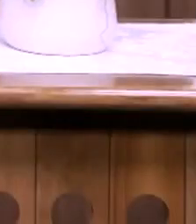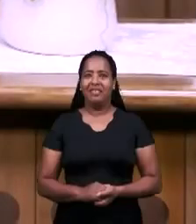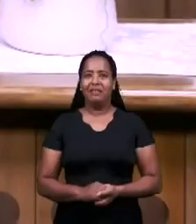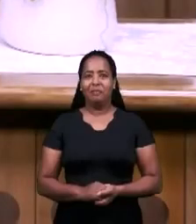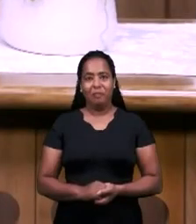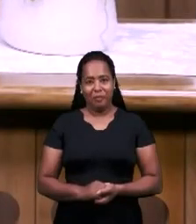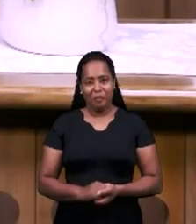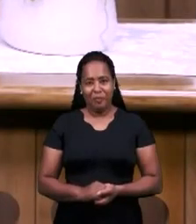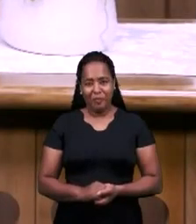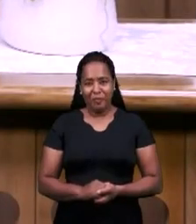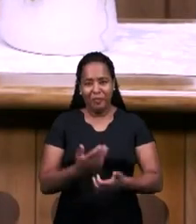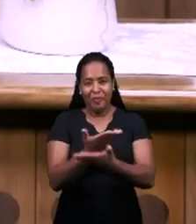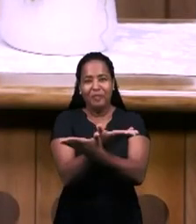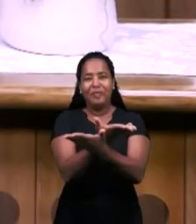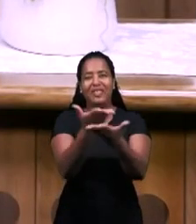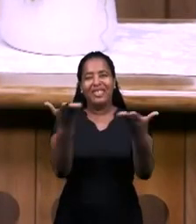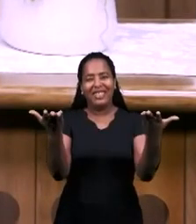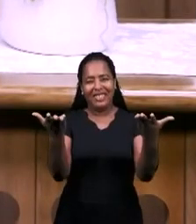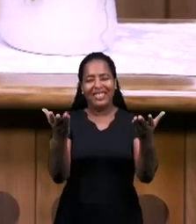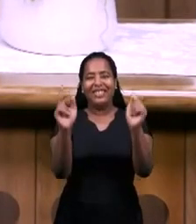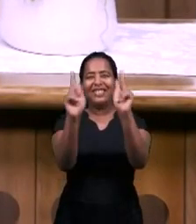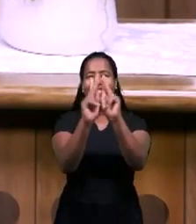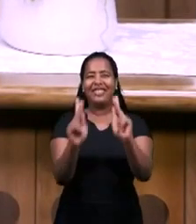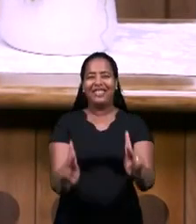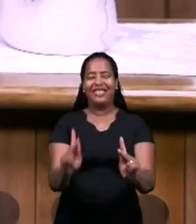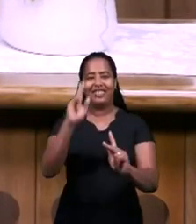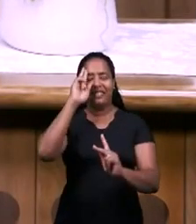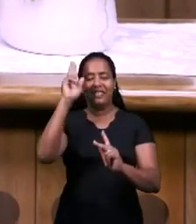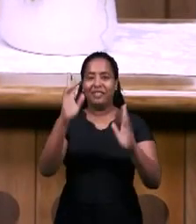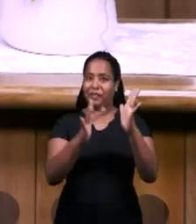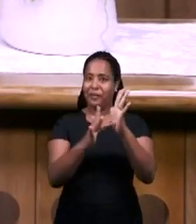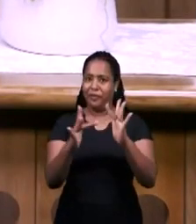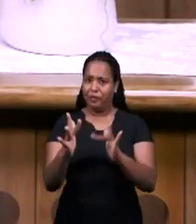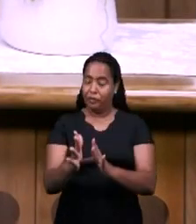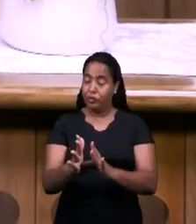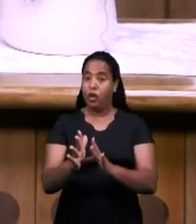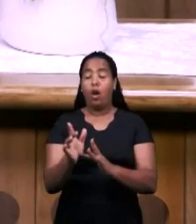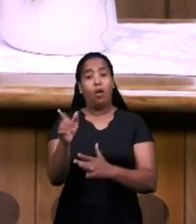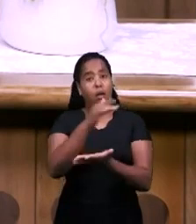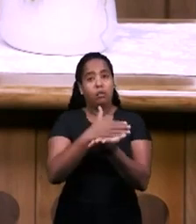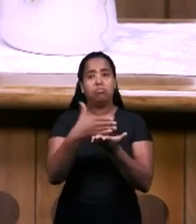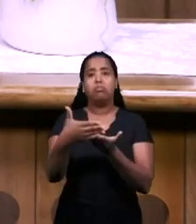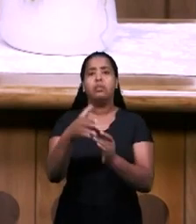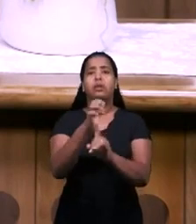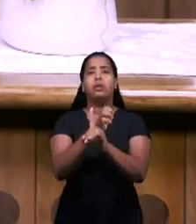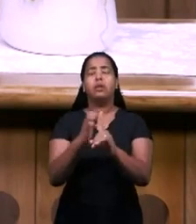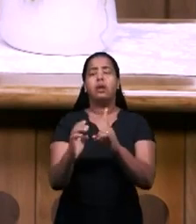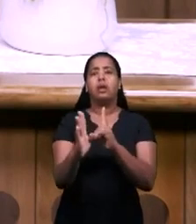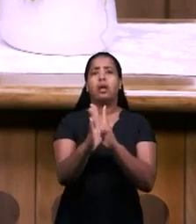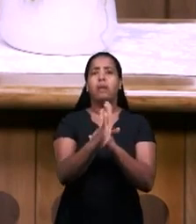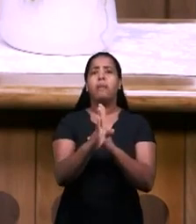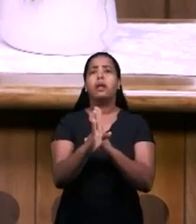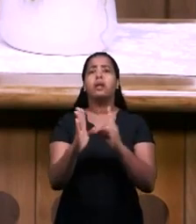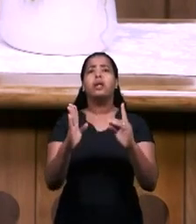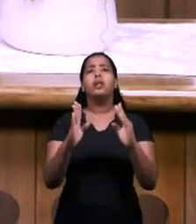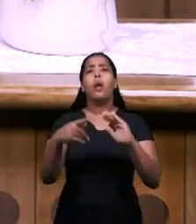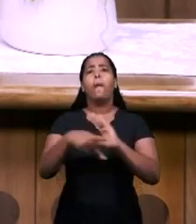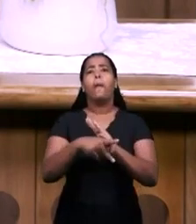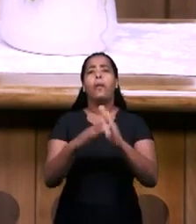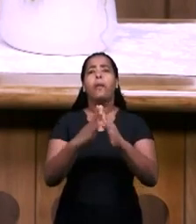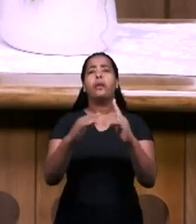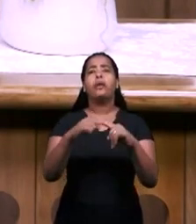We'd like to greet all with the peace of the Lord Jesus. We are beginning the Sunday Bible School of Maranatha Christian